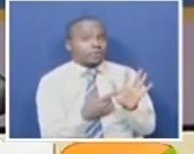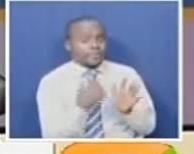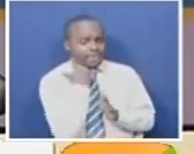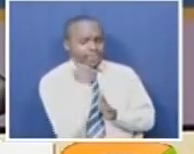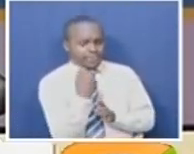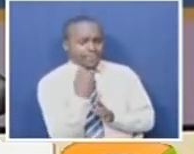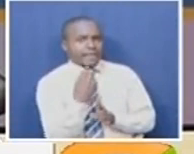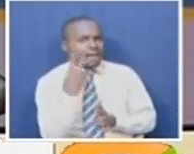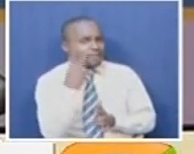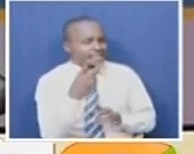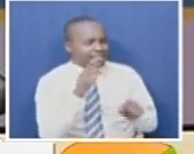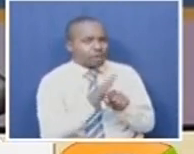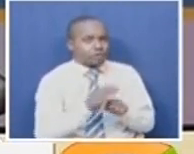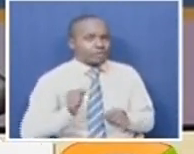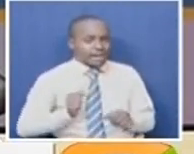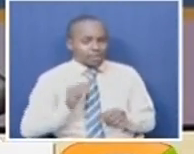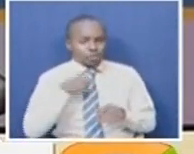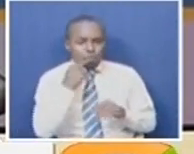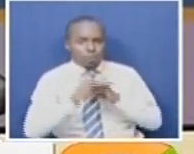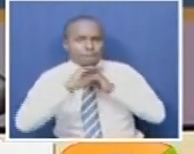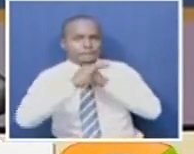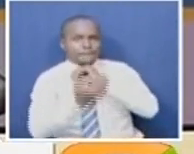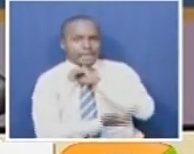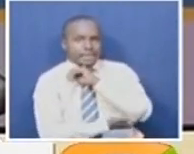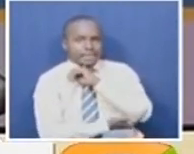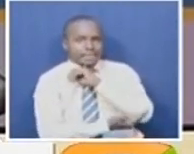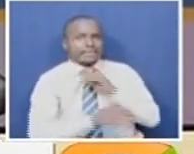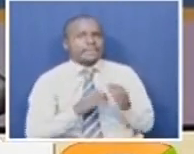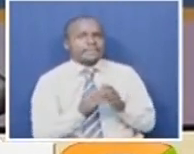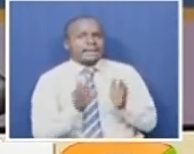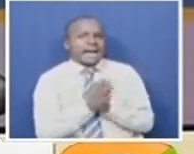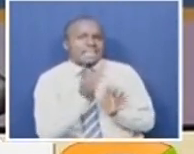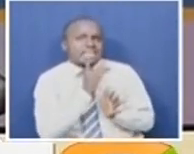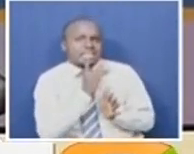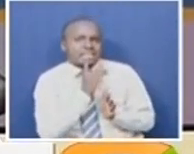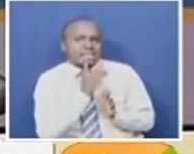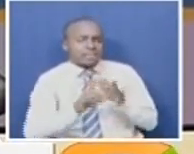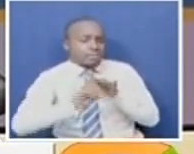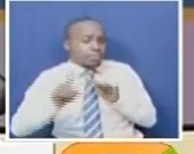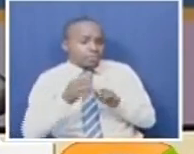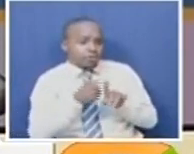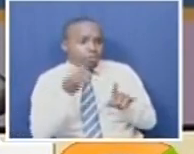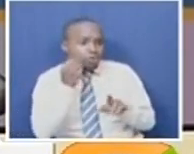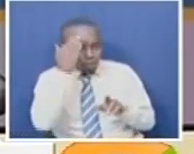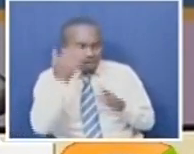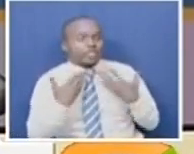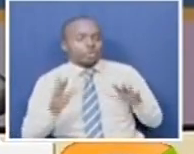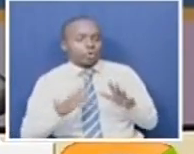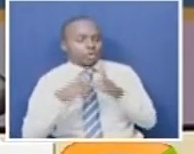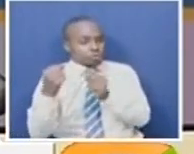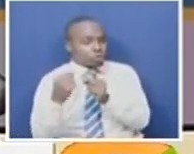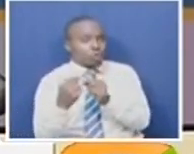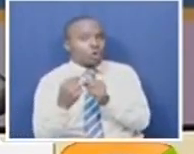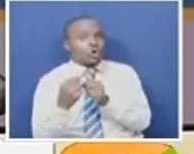Recently I've been seeing a lot of girls who are pregnant, teenage pregnancies, and they say that they ran away from home because they didn't want to go to school because some